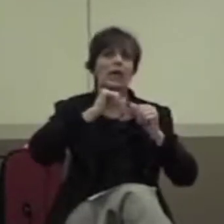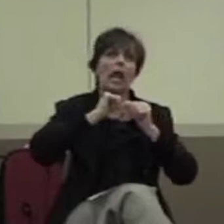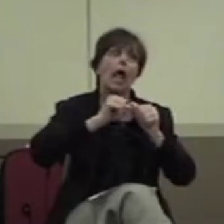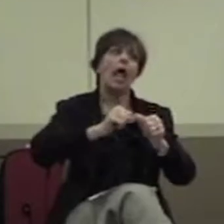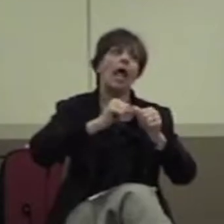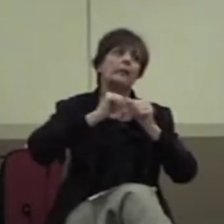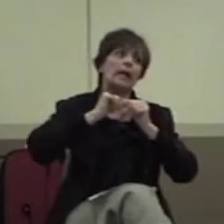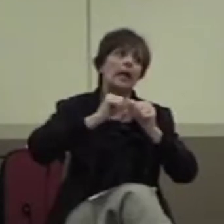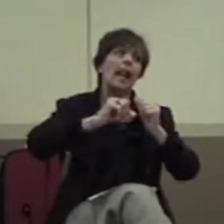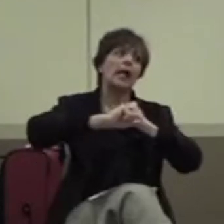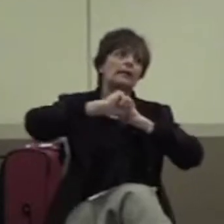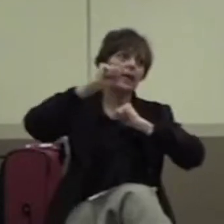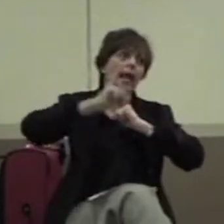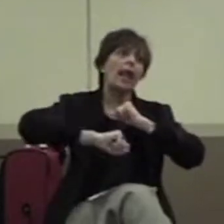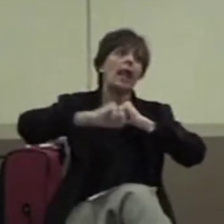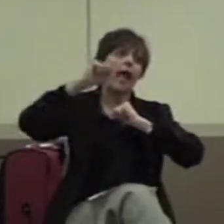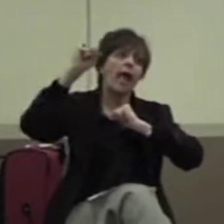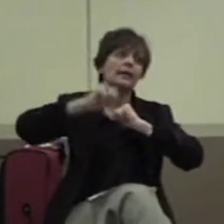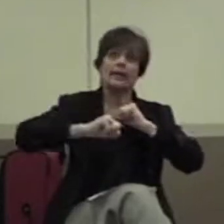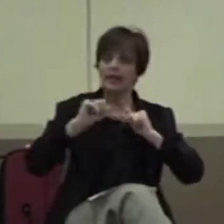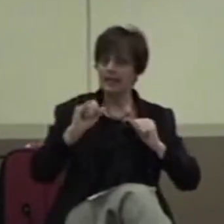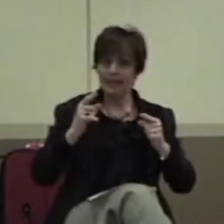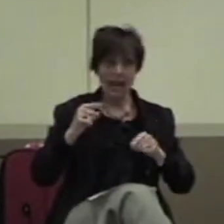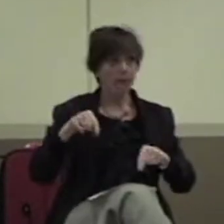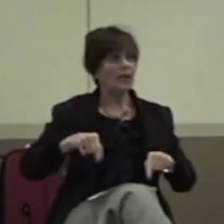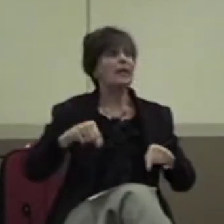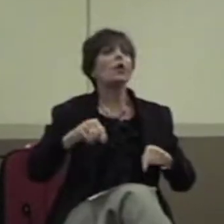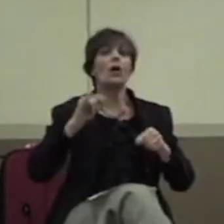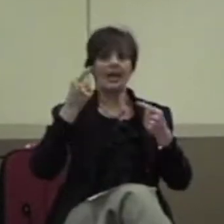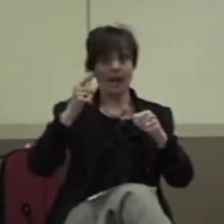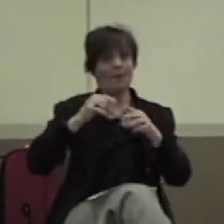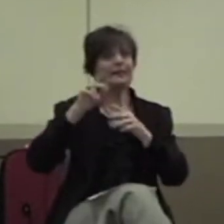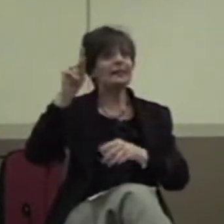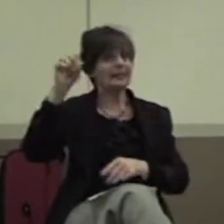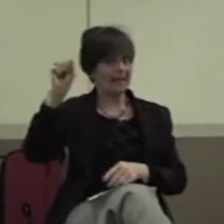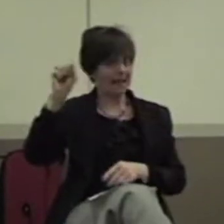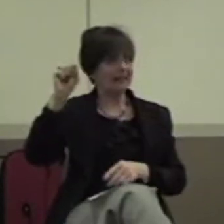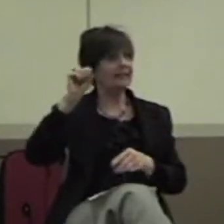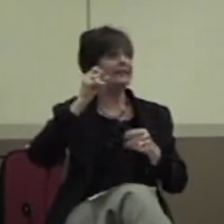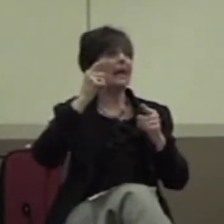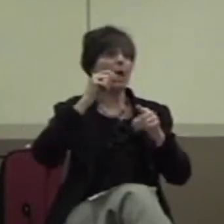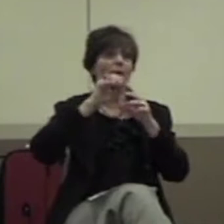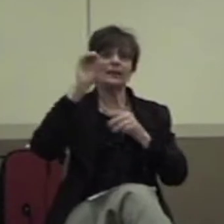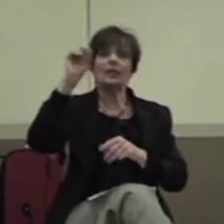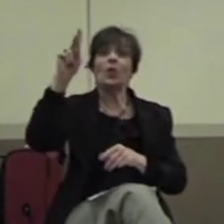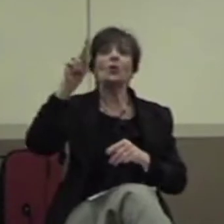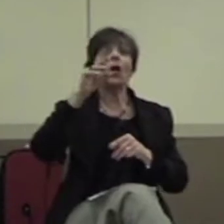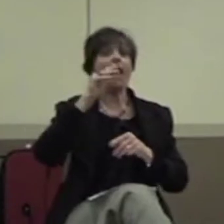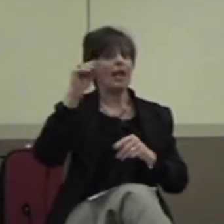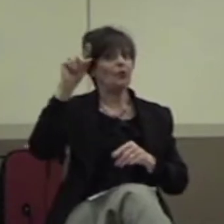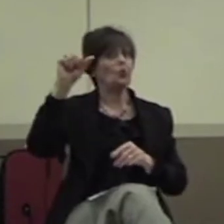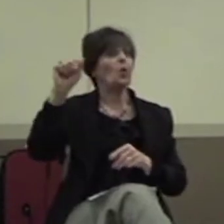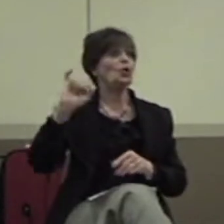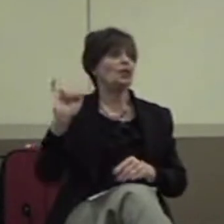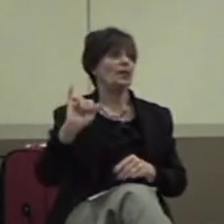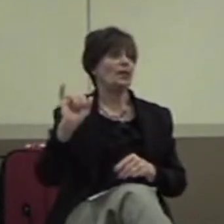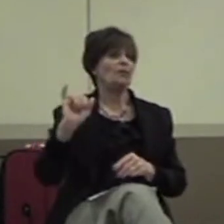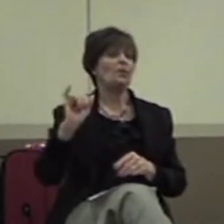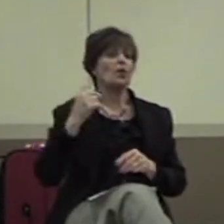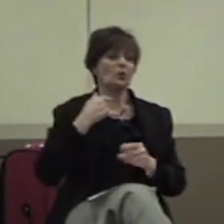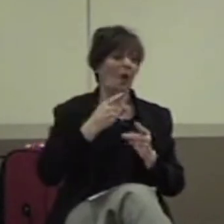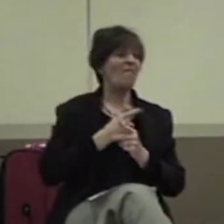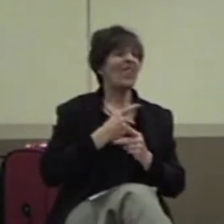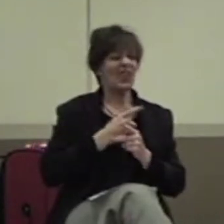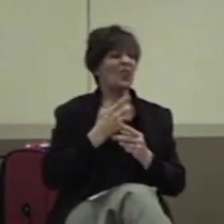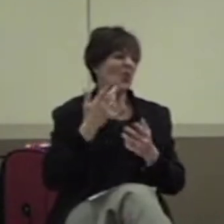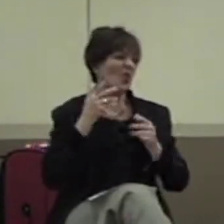it lasted and lasted and lasted. Does that happen here? It happens in Kansas, it happens in Oklahoma, and it happened in Georgia.